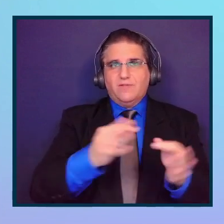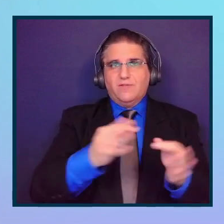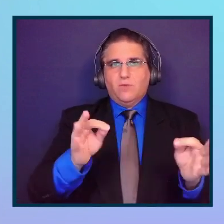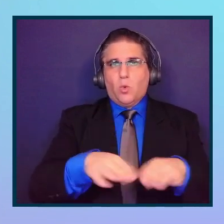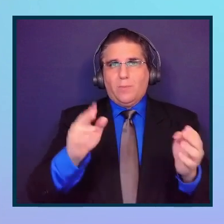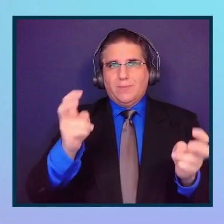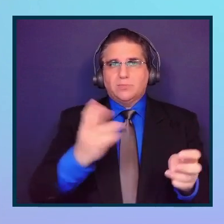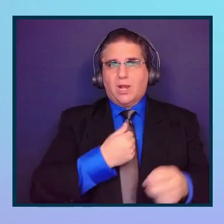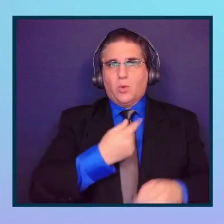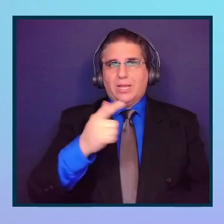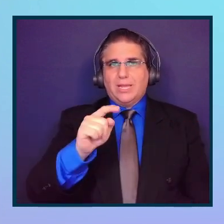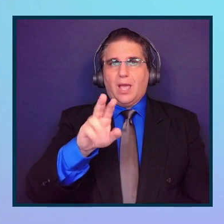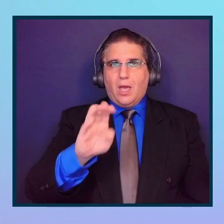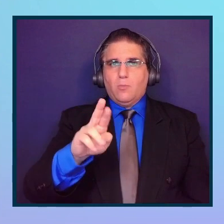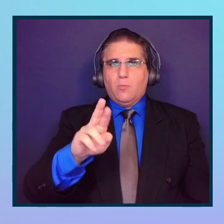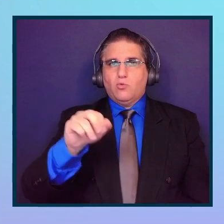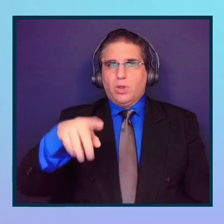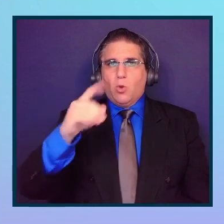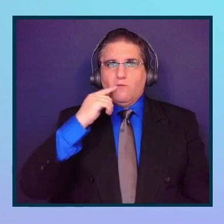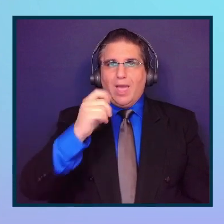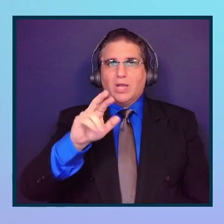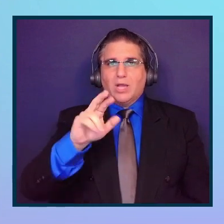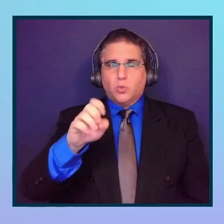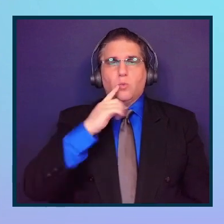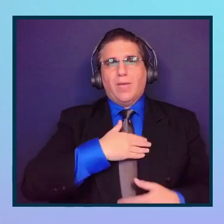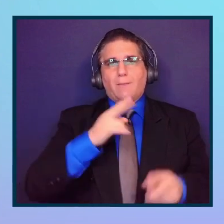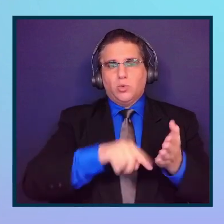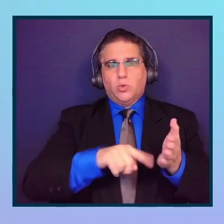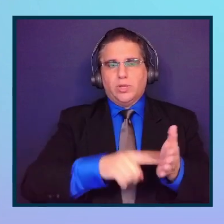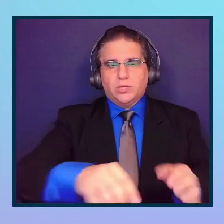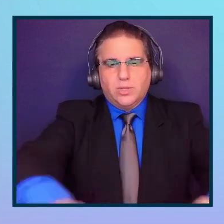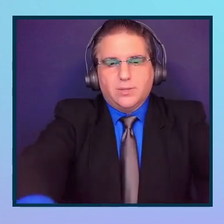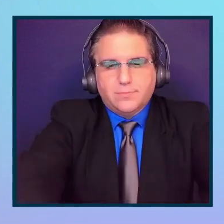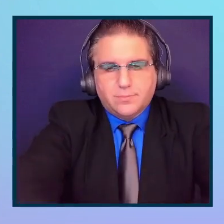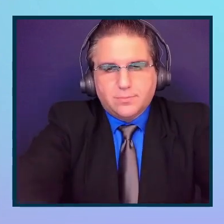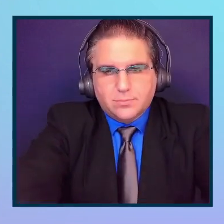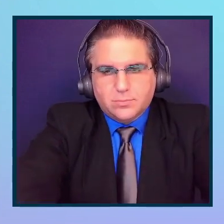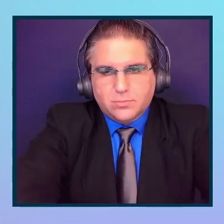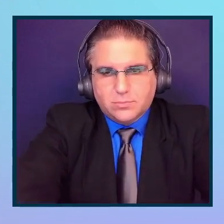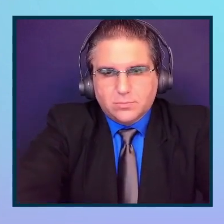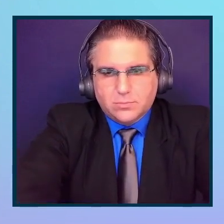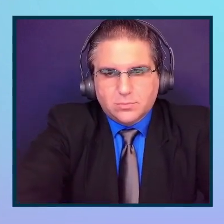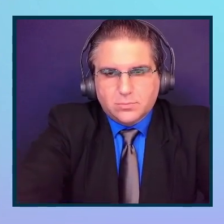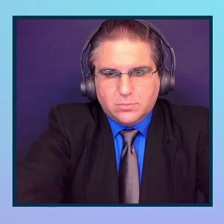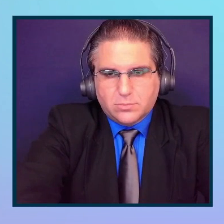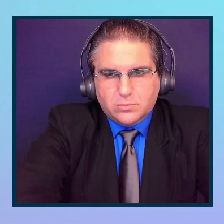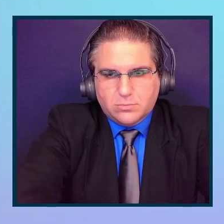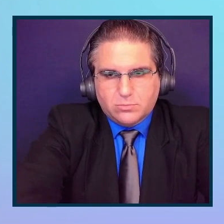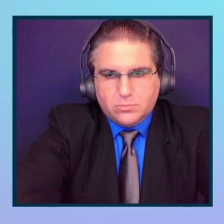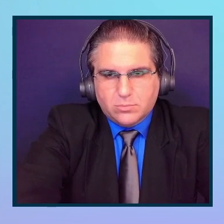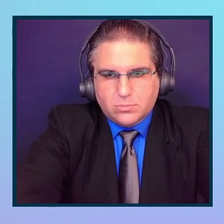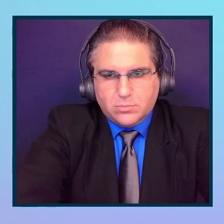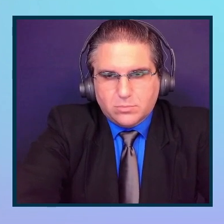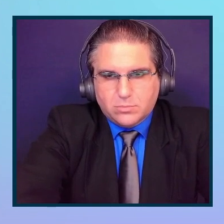issue on our GitHub repo of axe-core, and we'll be happy to look into it. Awesome. Thank you. And I got a couple more on color